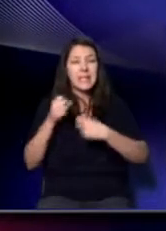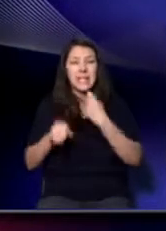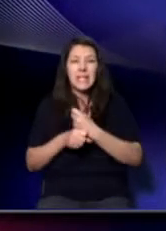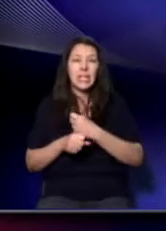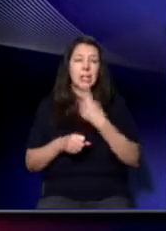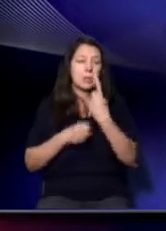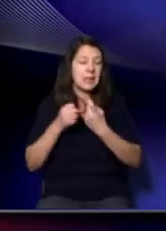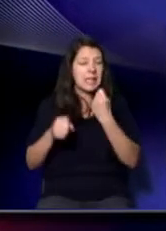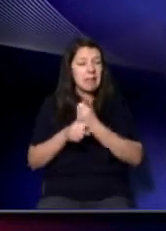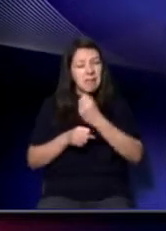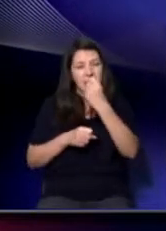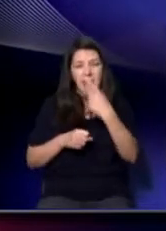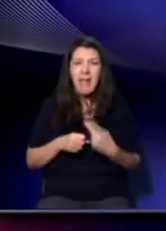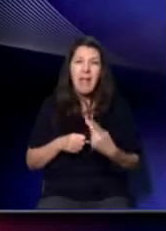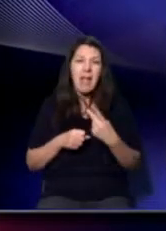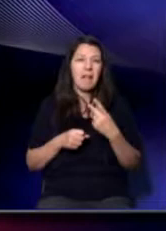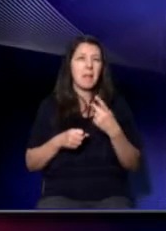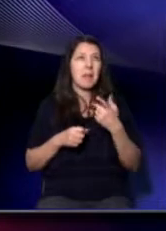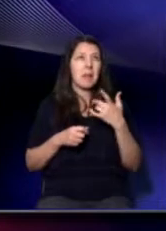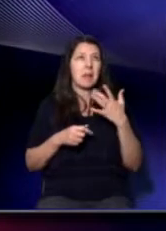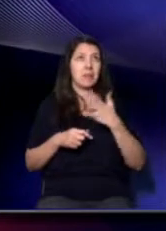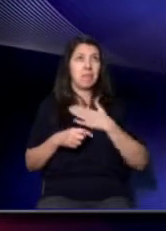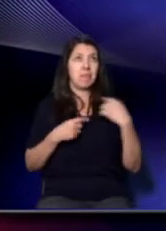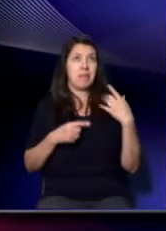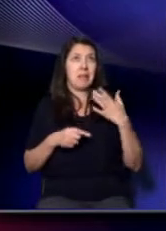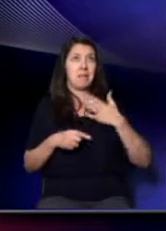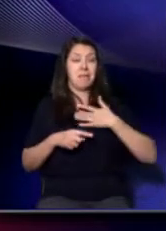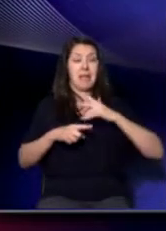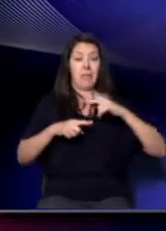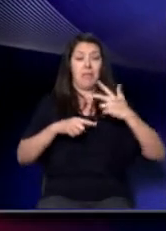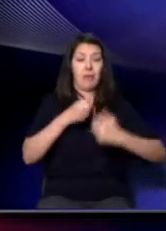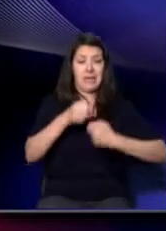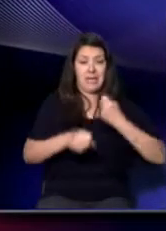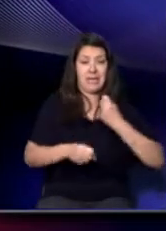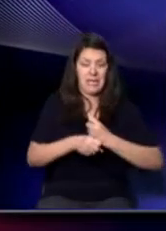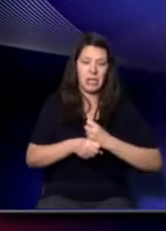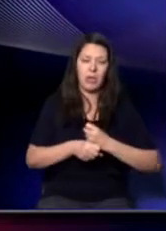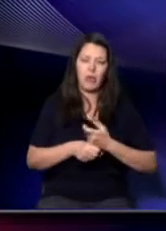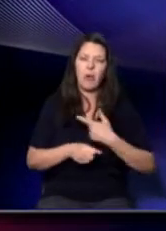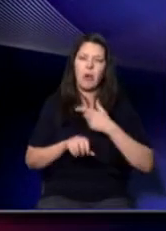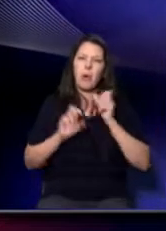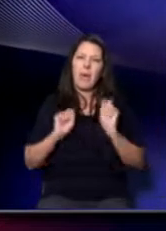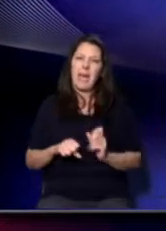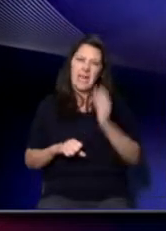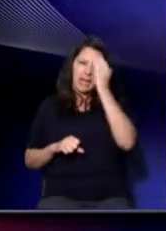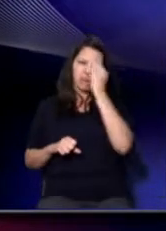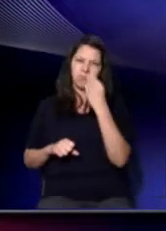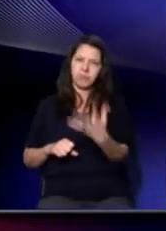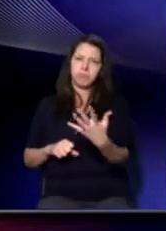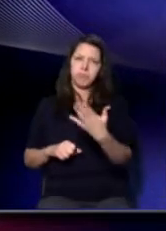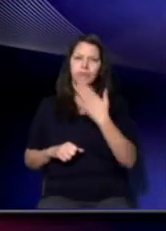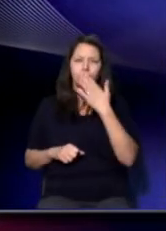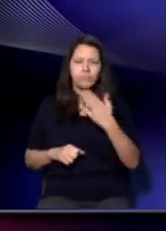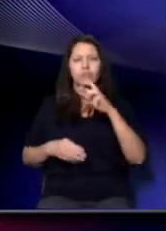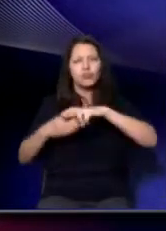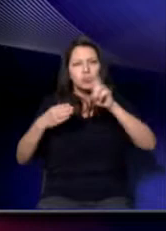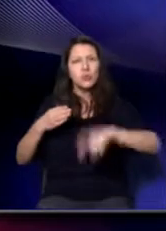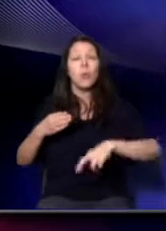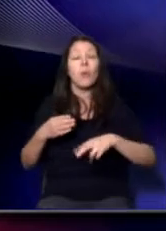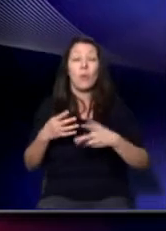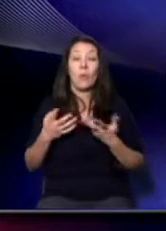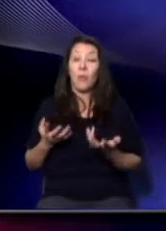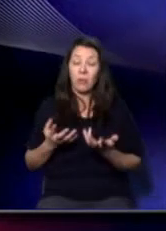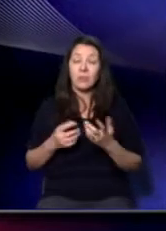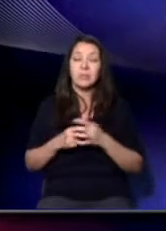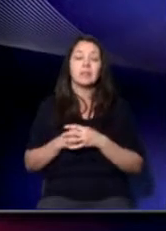by the end of the 3rd year, I can come back with some solid results